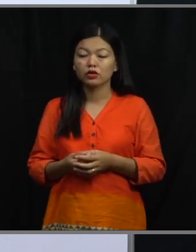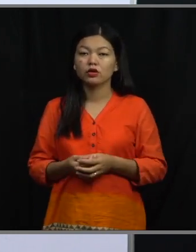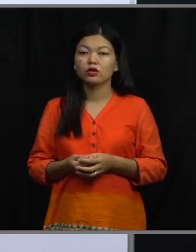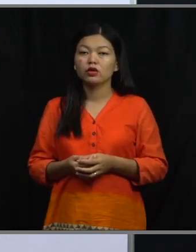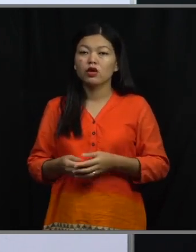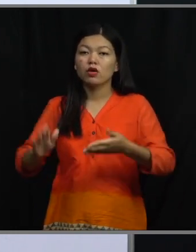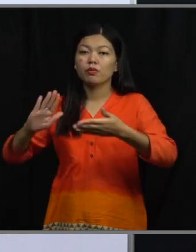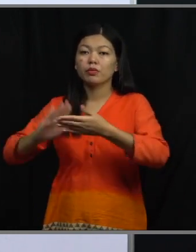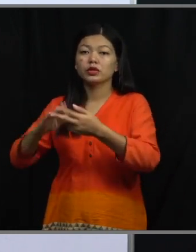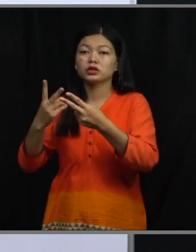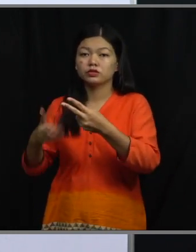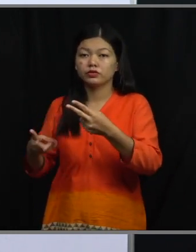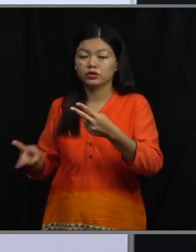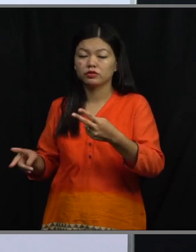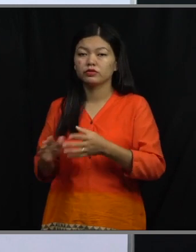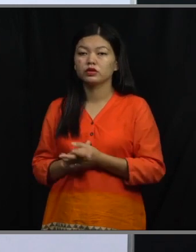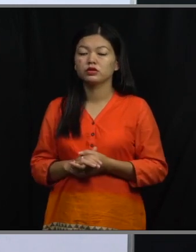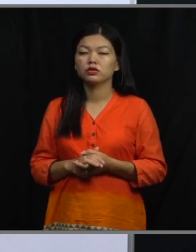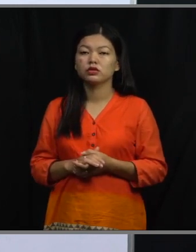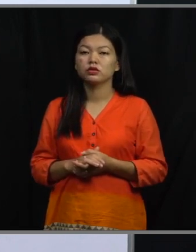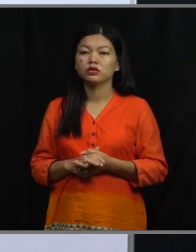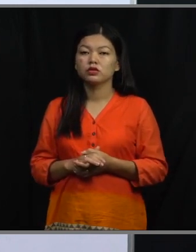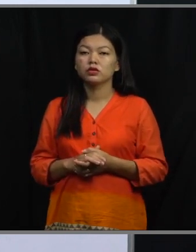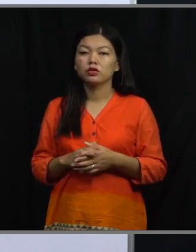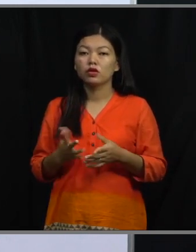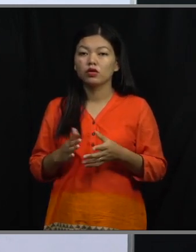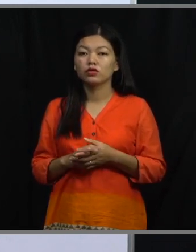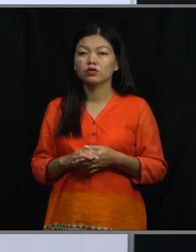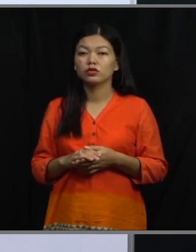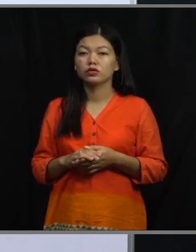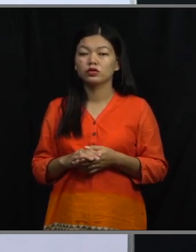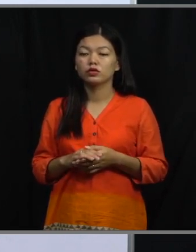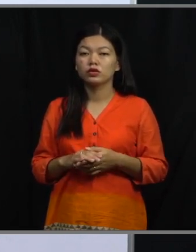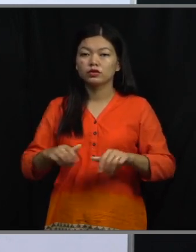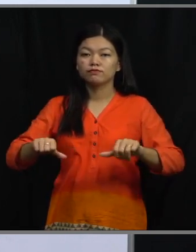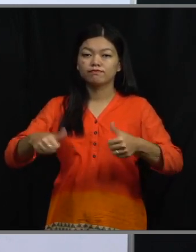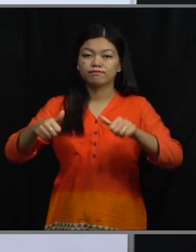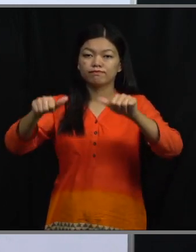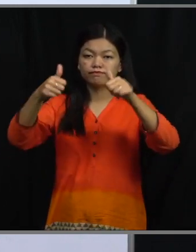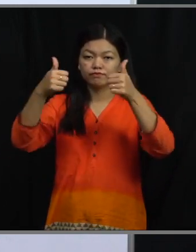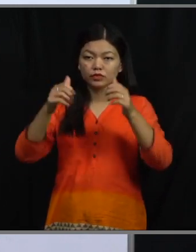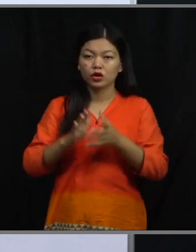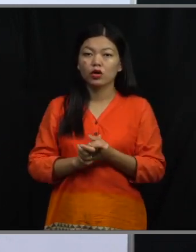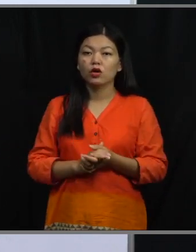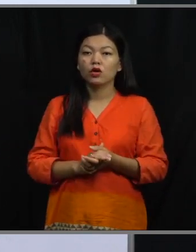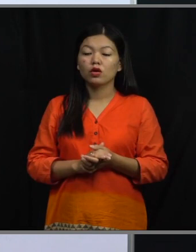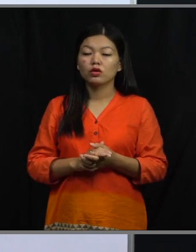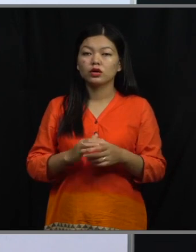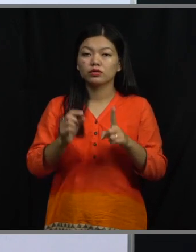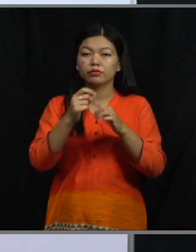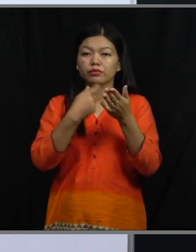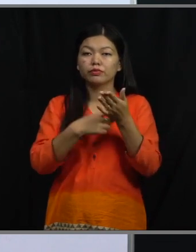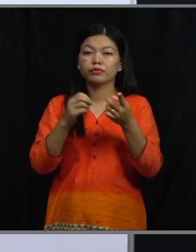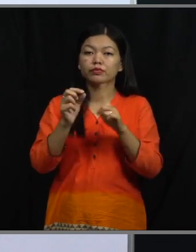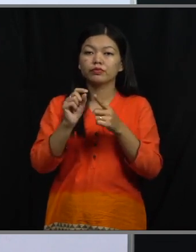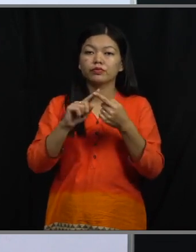of marriages, okay, or even differences in the succession and also in the inheritance of property. And